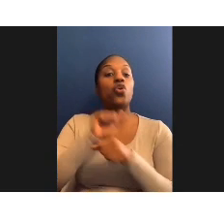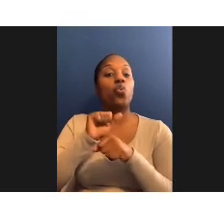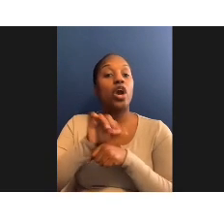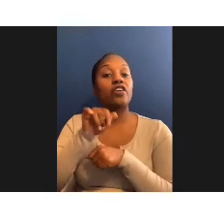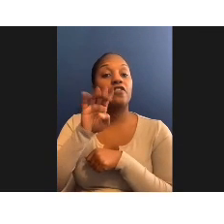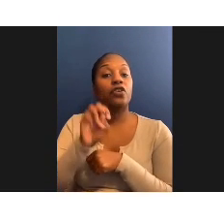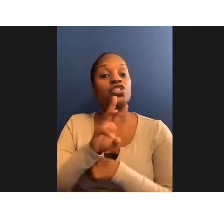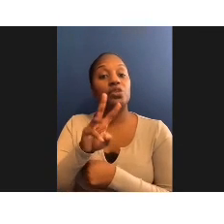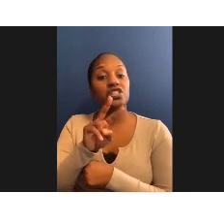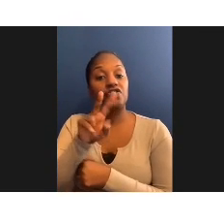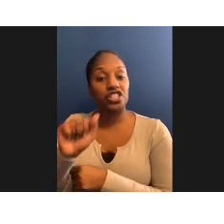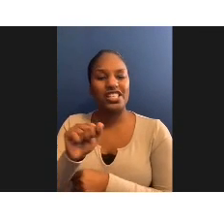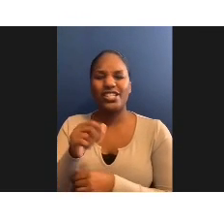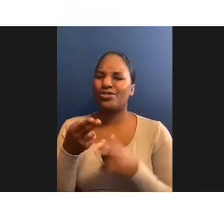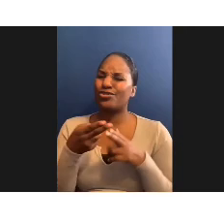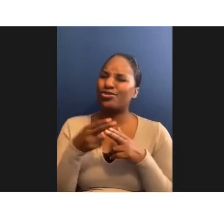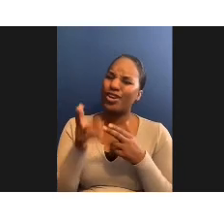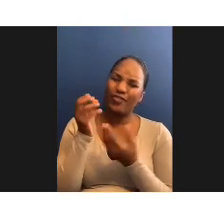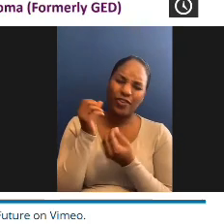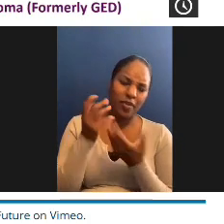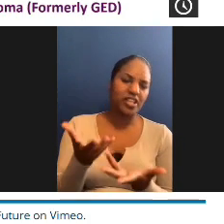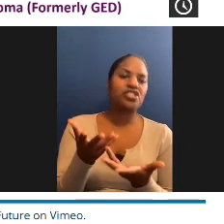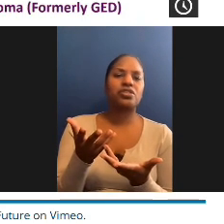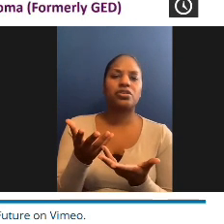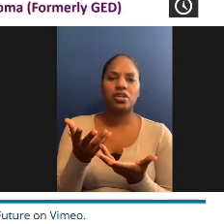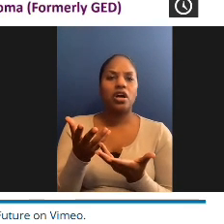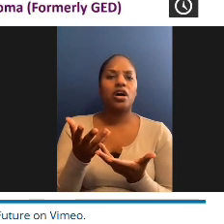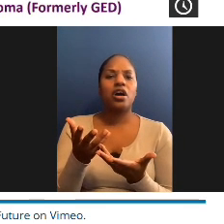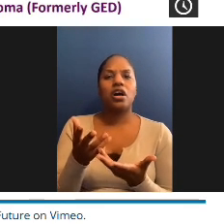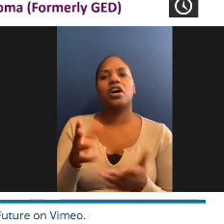short informational videos.